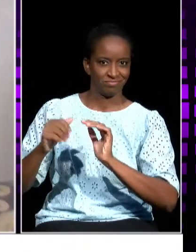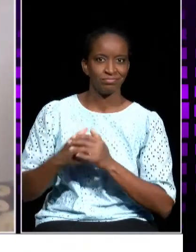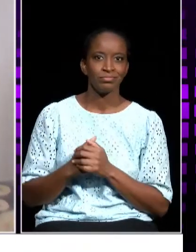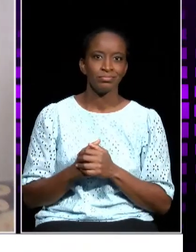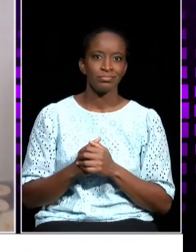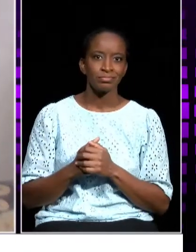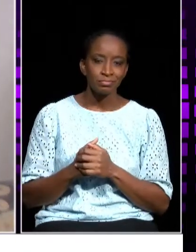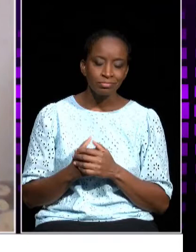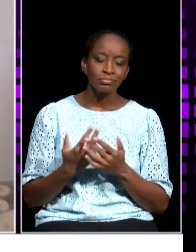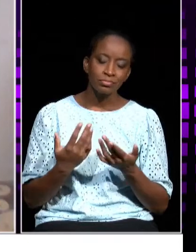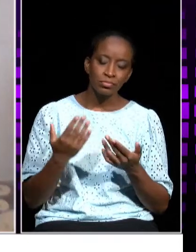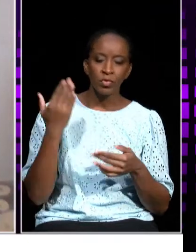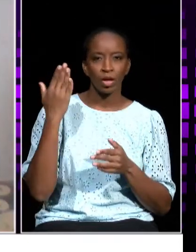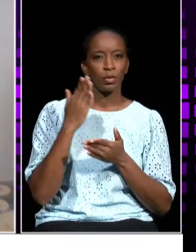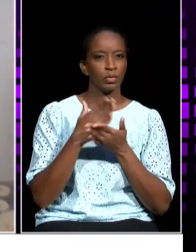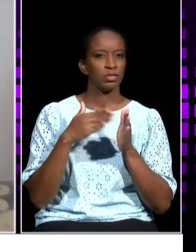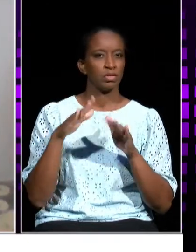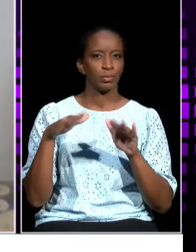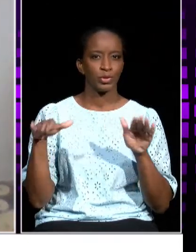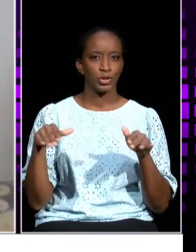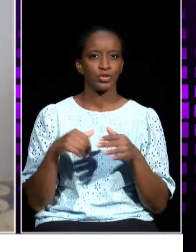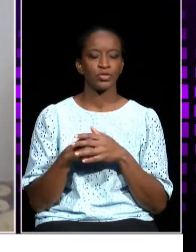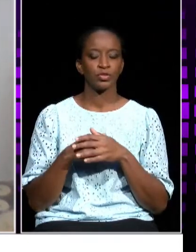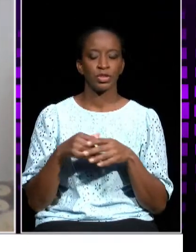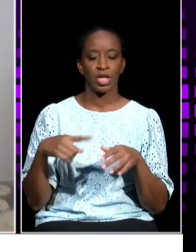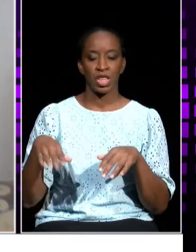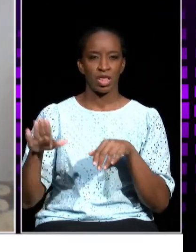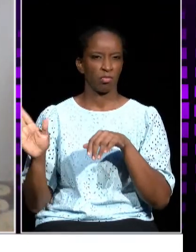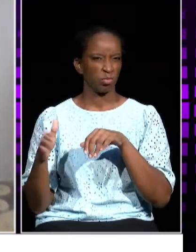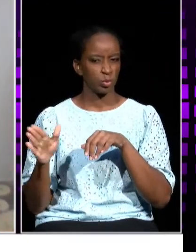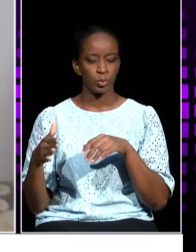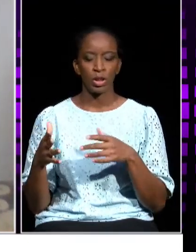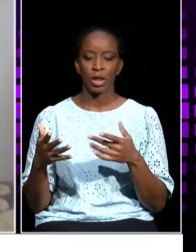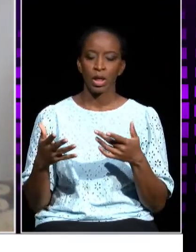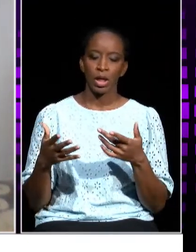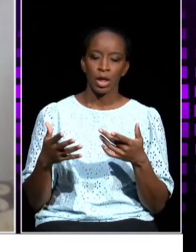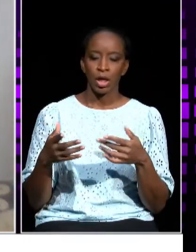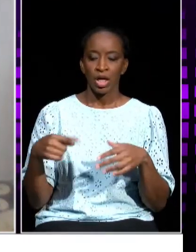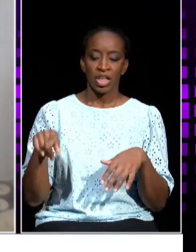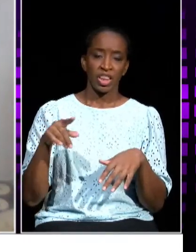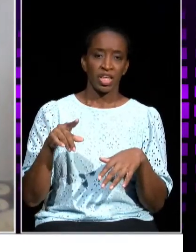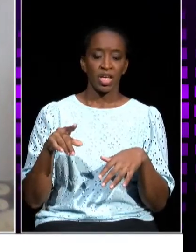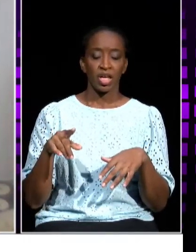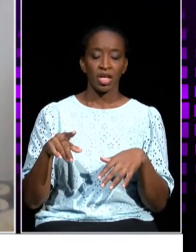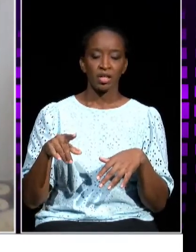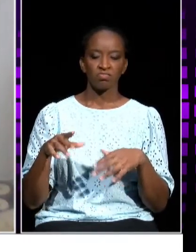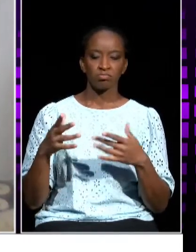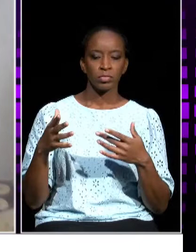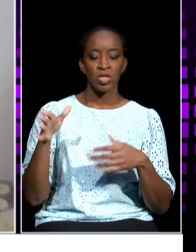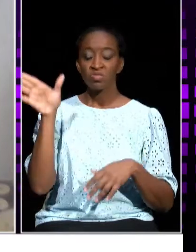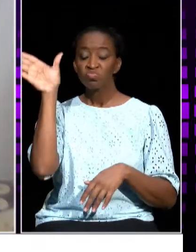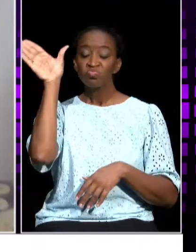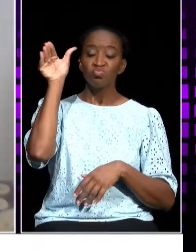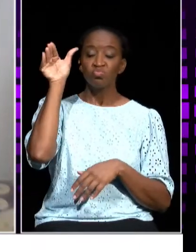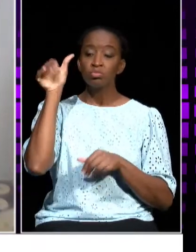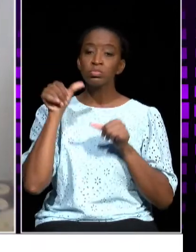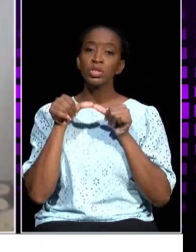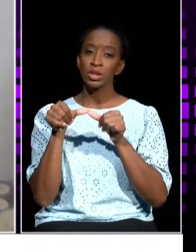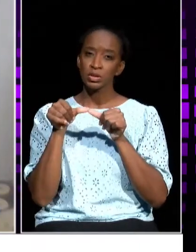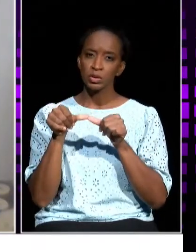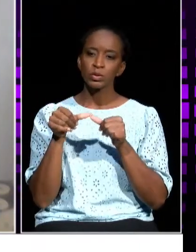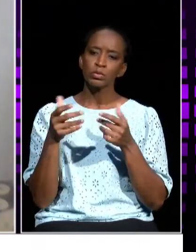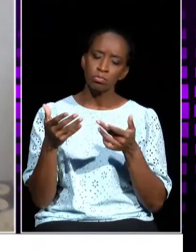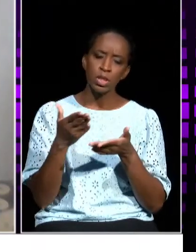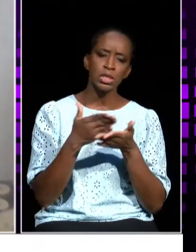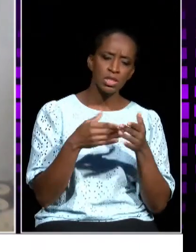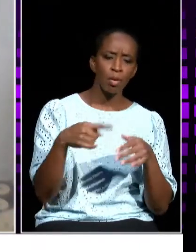not respond to the corporal punishment as others. Yeah. But I think that in Barbados, what we